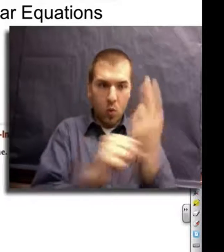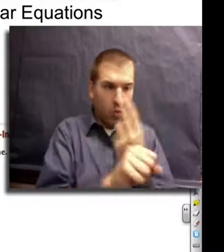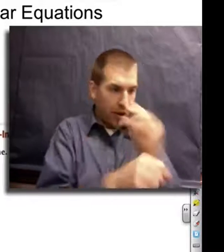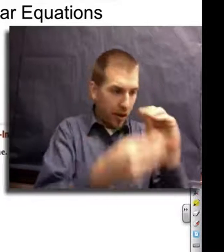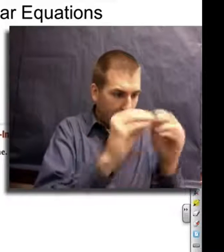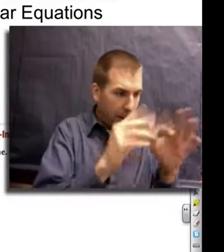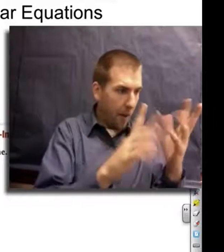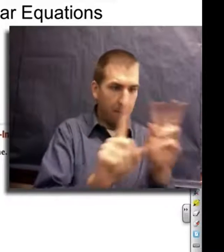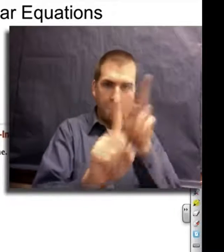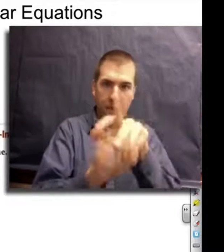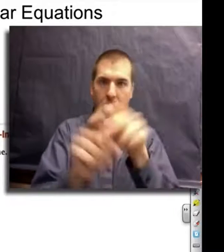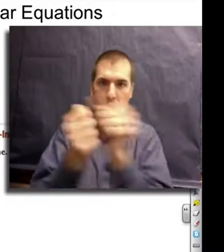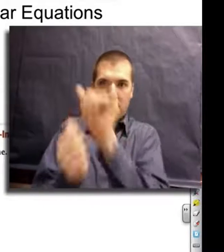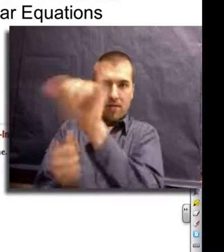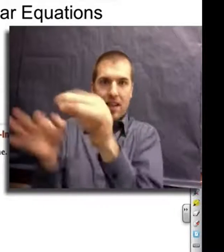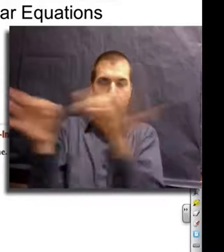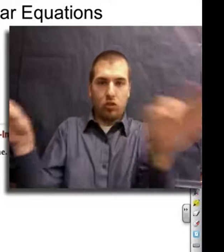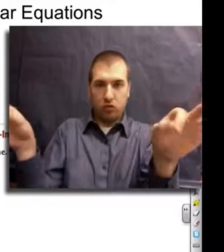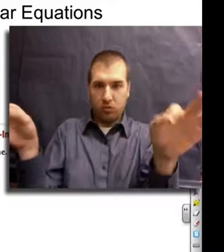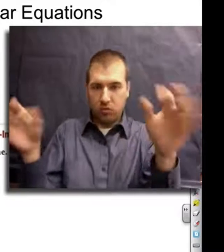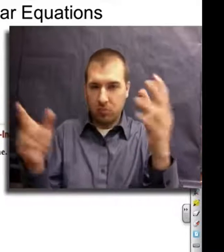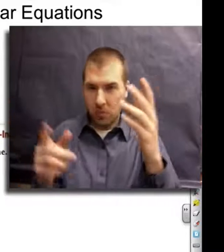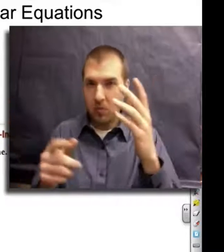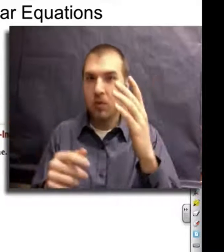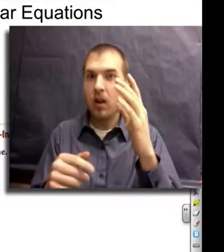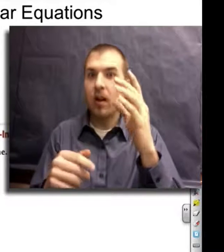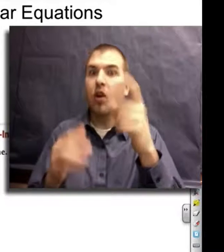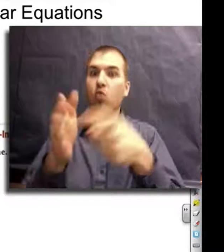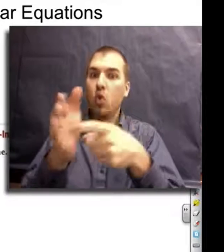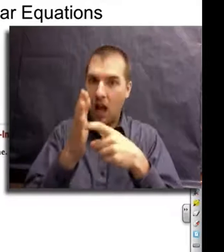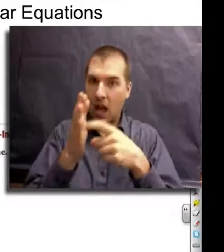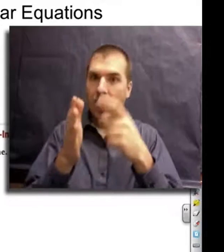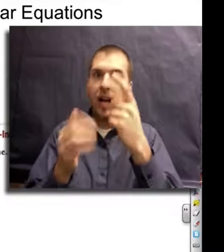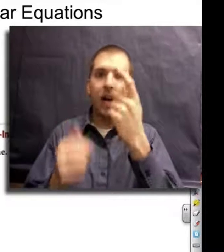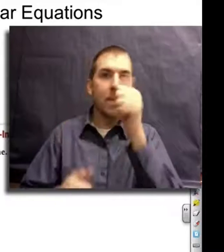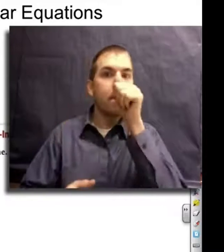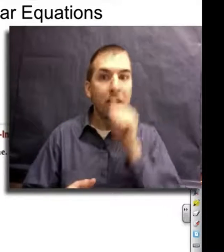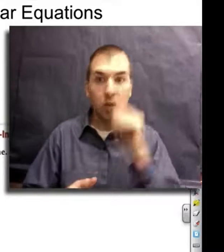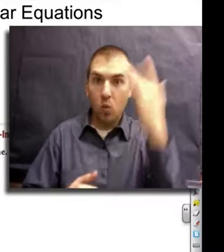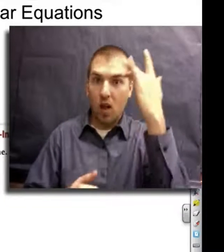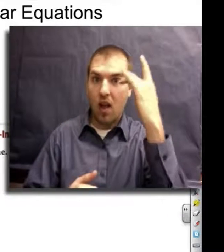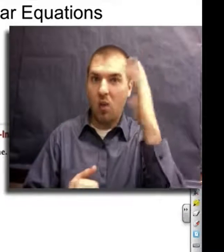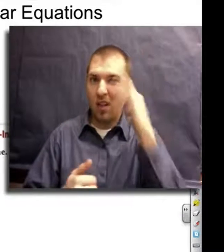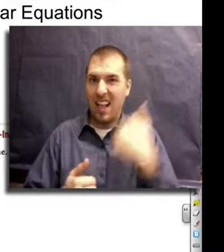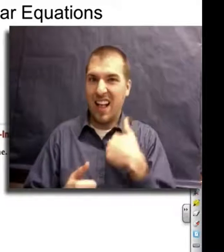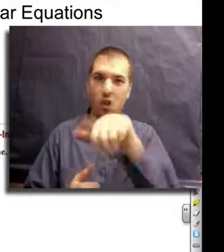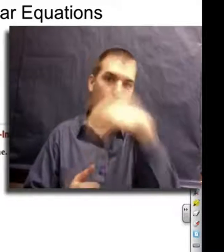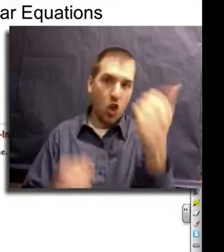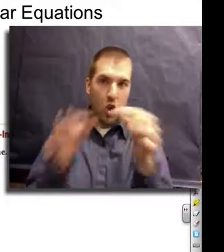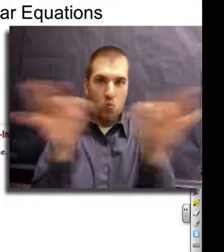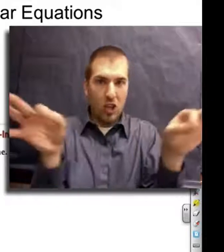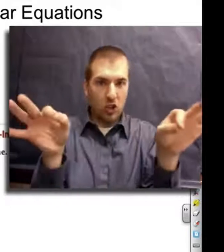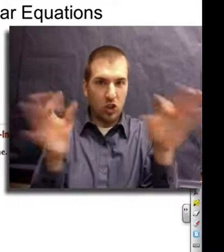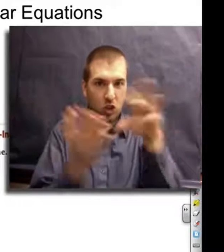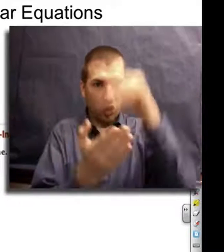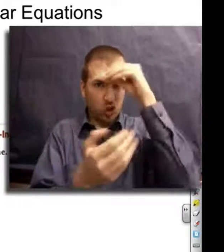use that today. We're going to figure out how to apply it with numbers. And then it's also going to require a